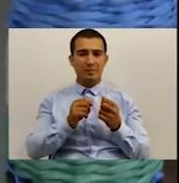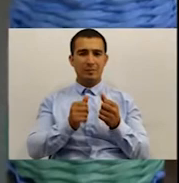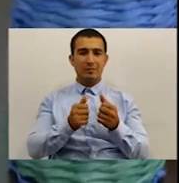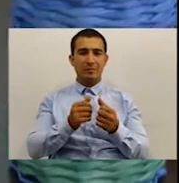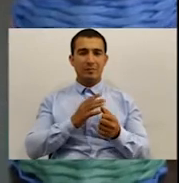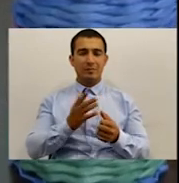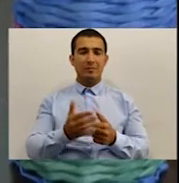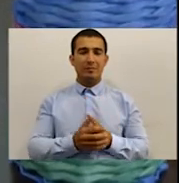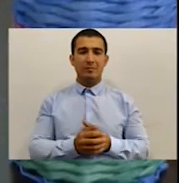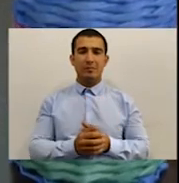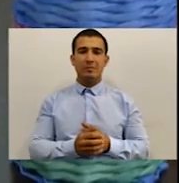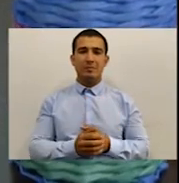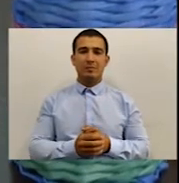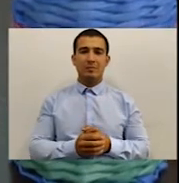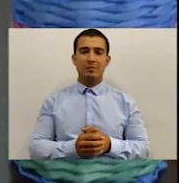O'raganda